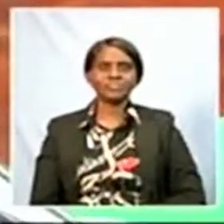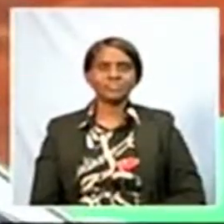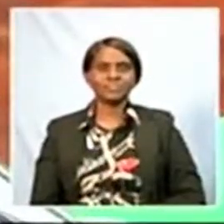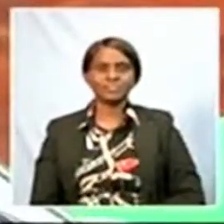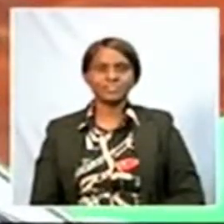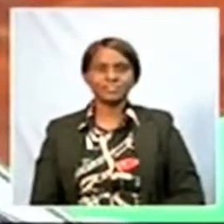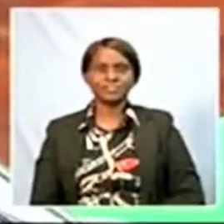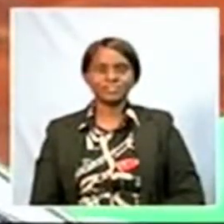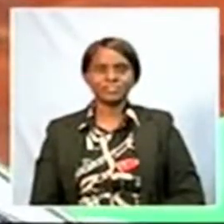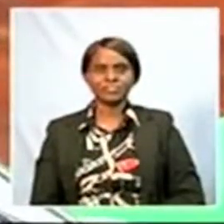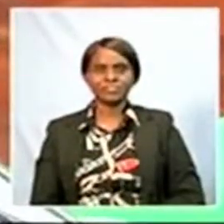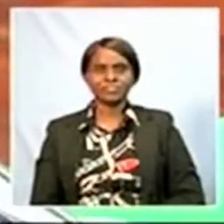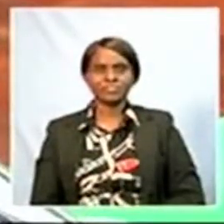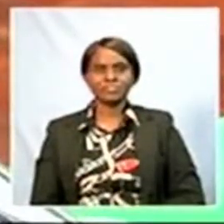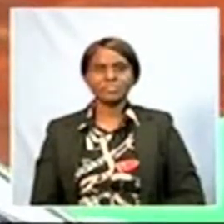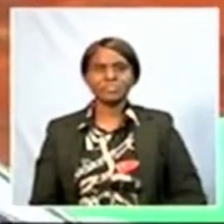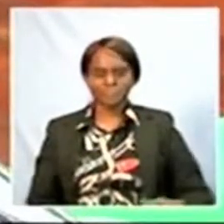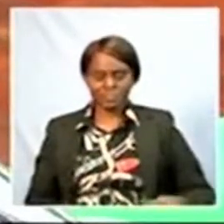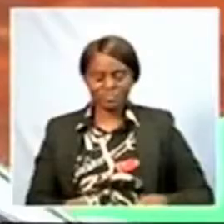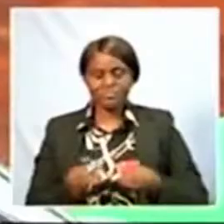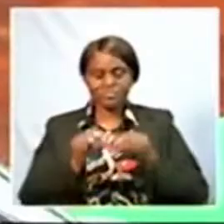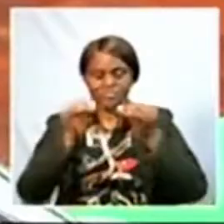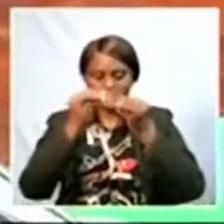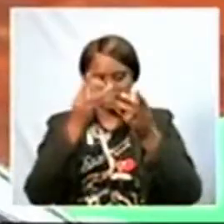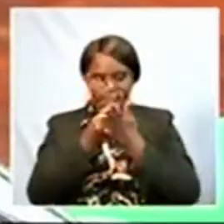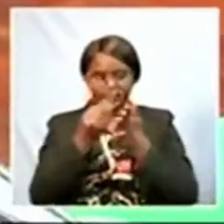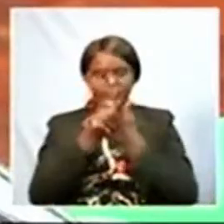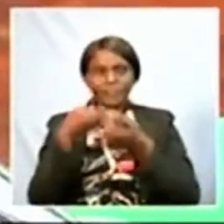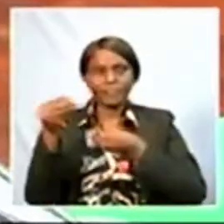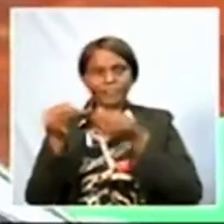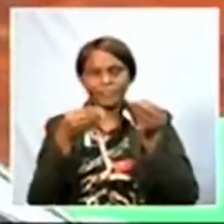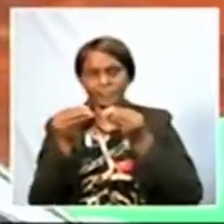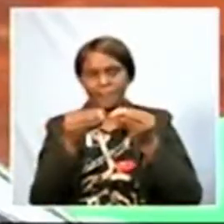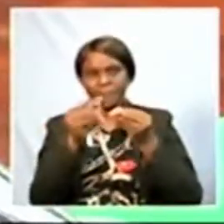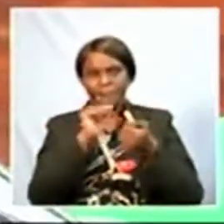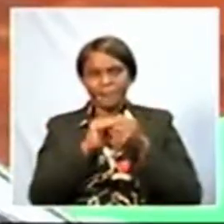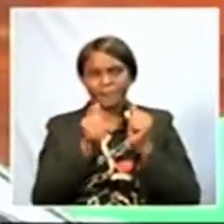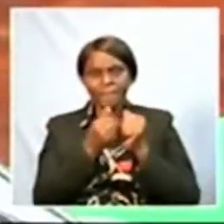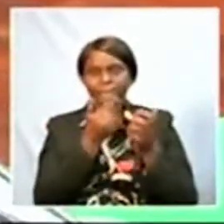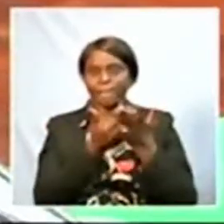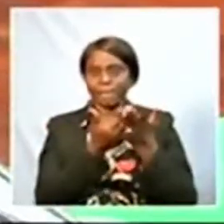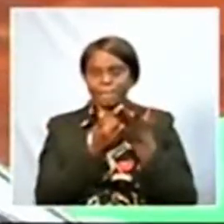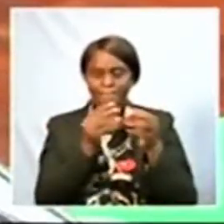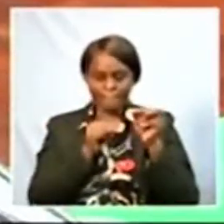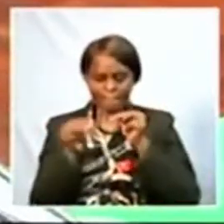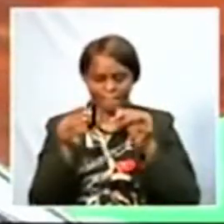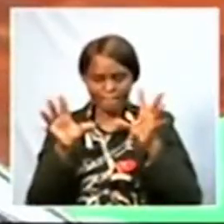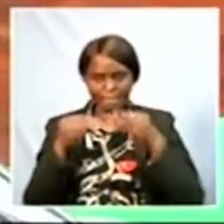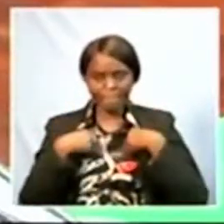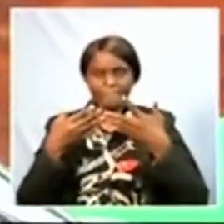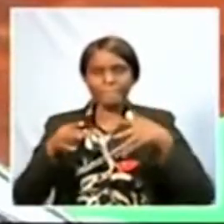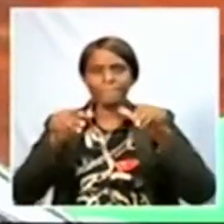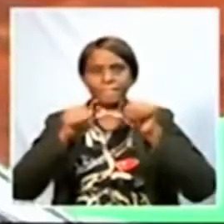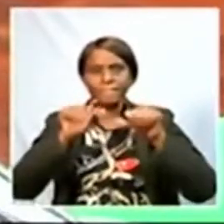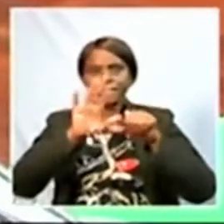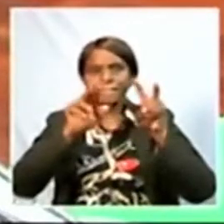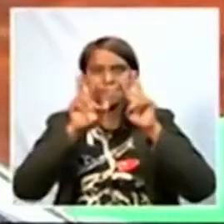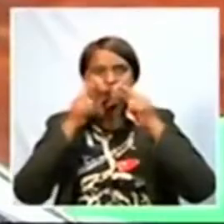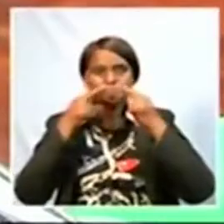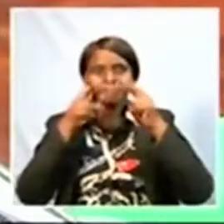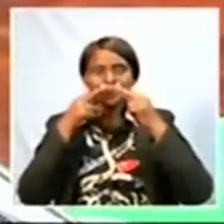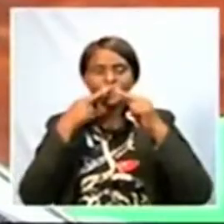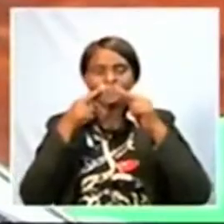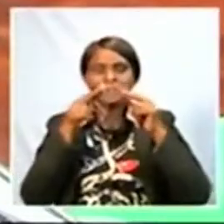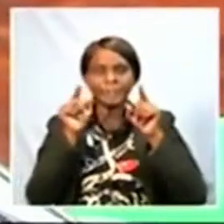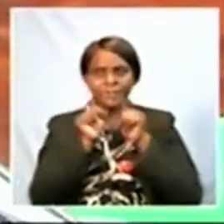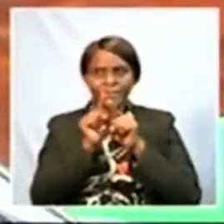Appendix 2, total unspent funds. Cause of query. Management acknowledges the auditor's findings and wishes to